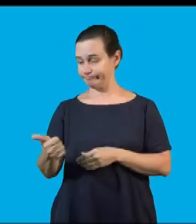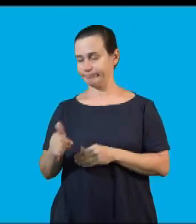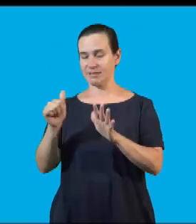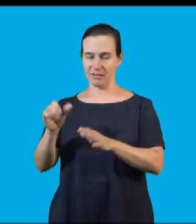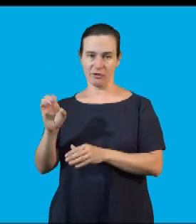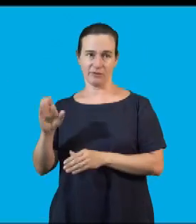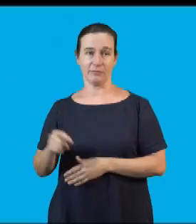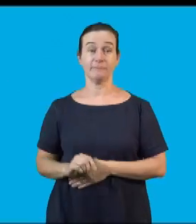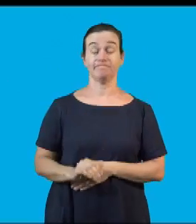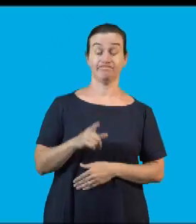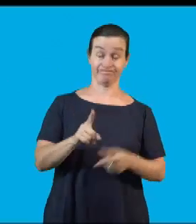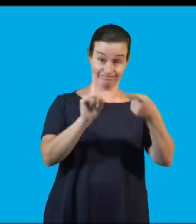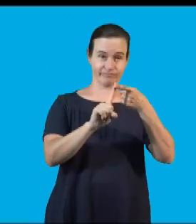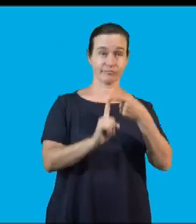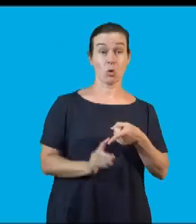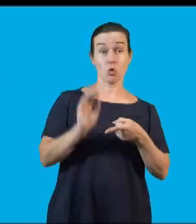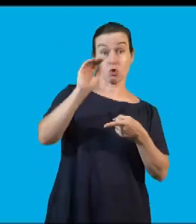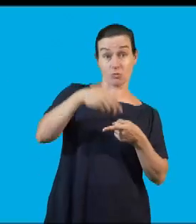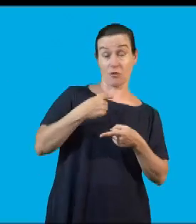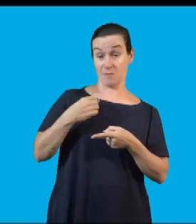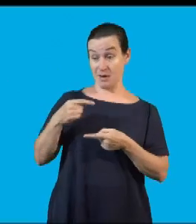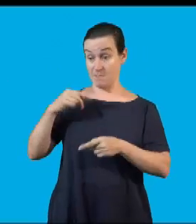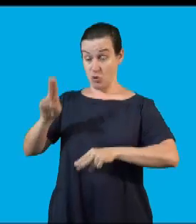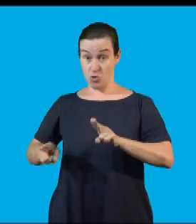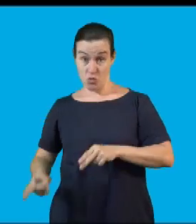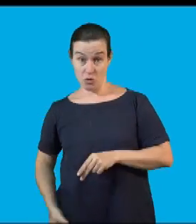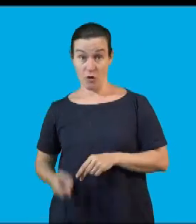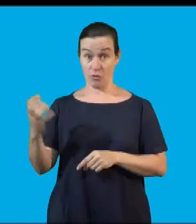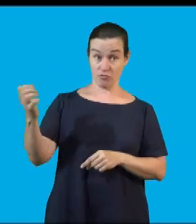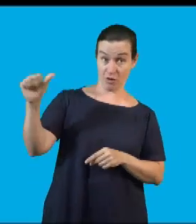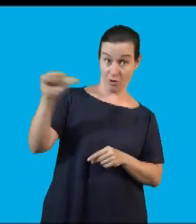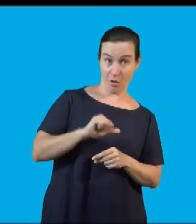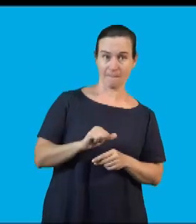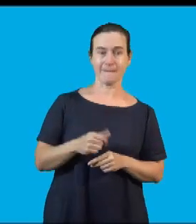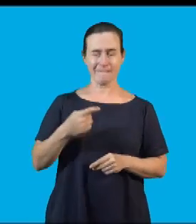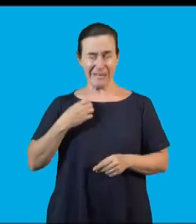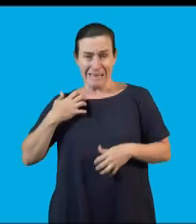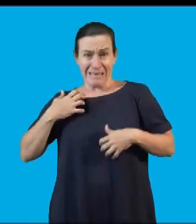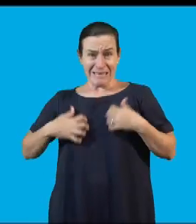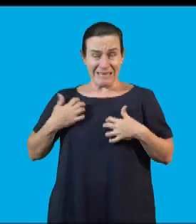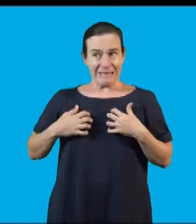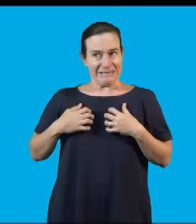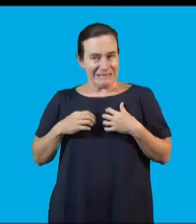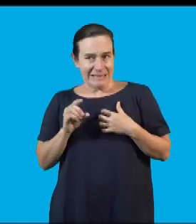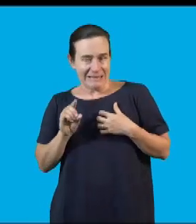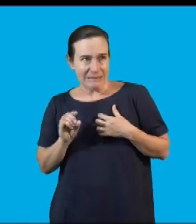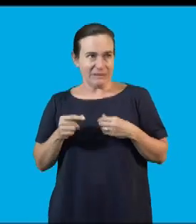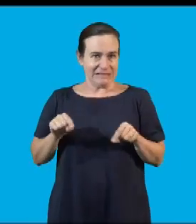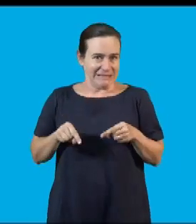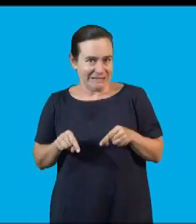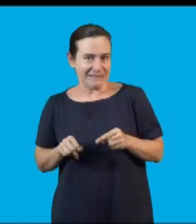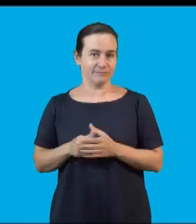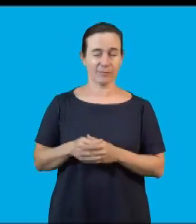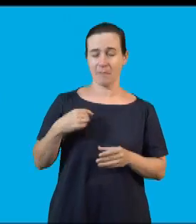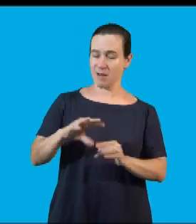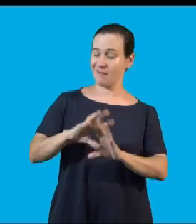day I bring my new dog home. I am excited. Diary entries should always include emotions and a bit